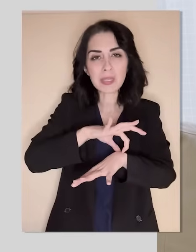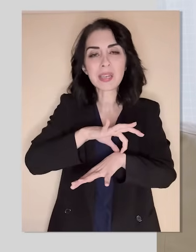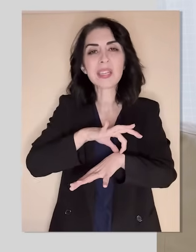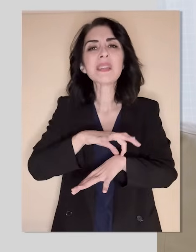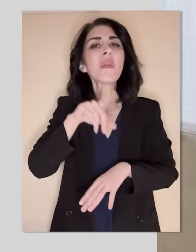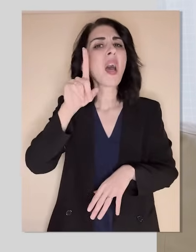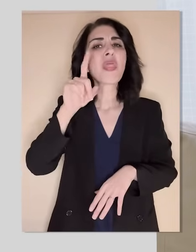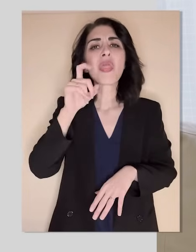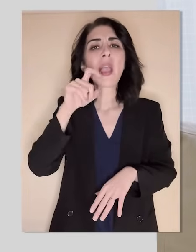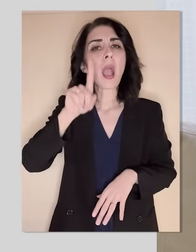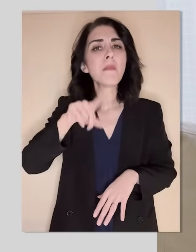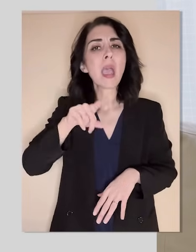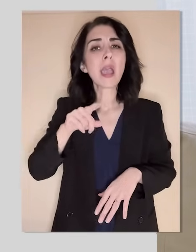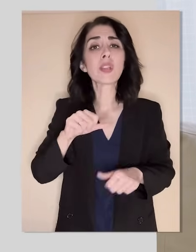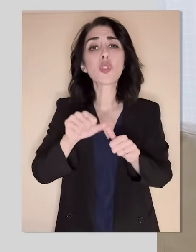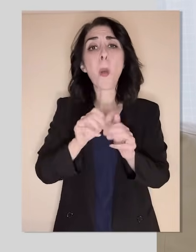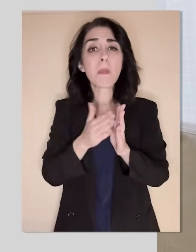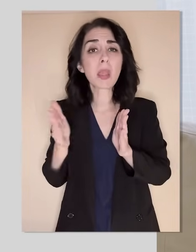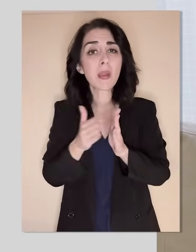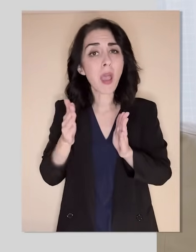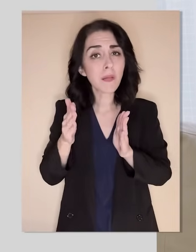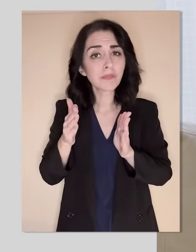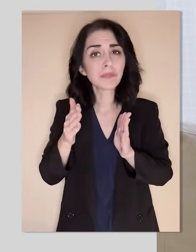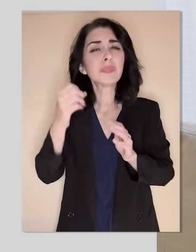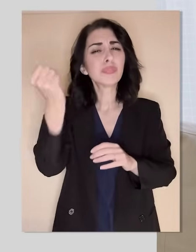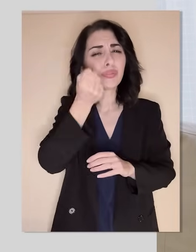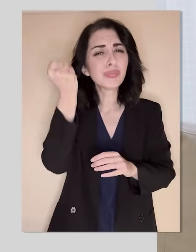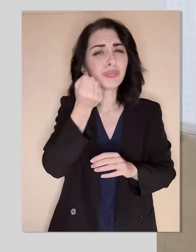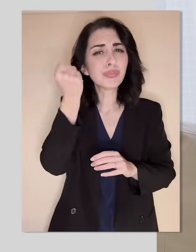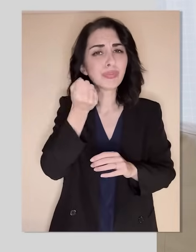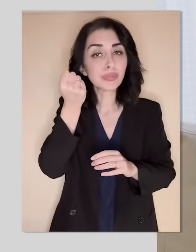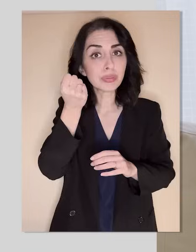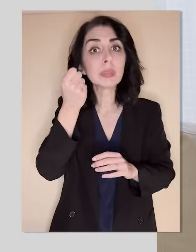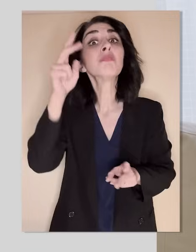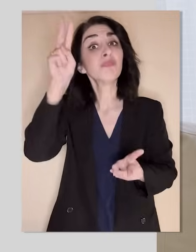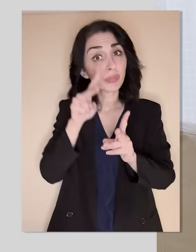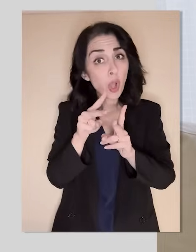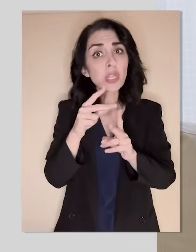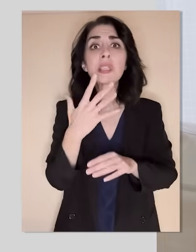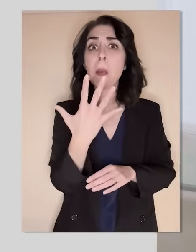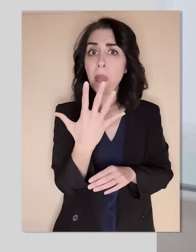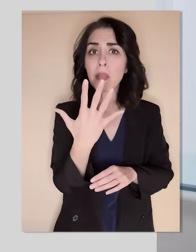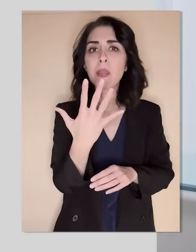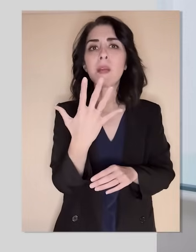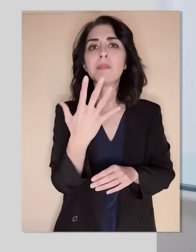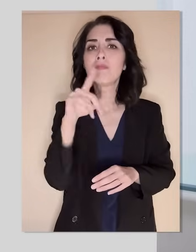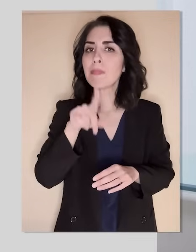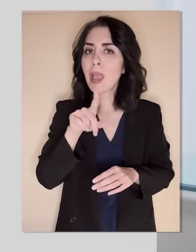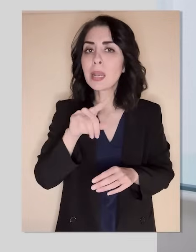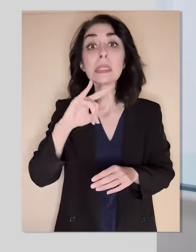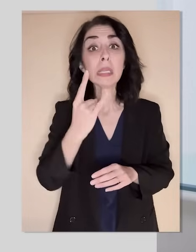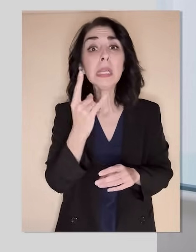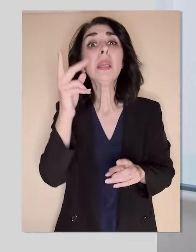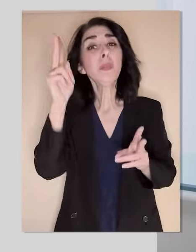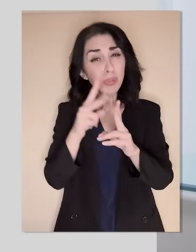their monoclonal antibody every month or every 3 months, they have absolutely no headaches.